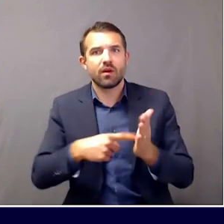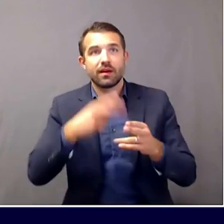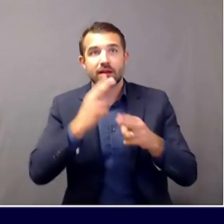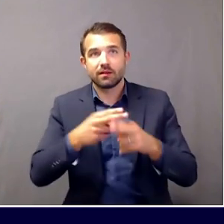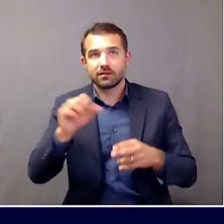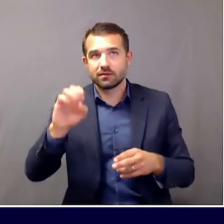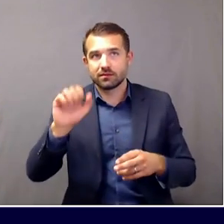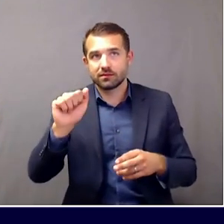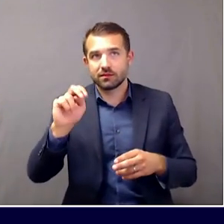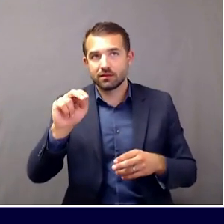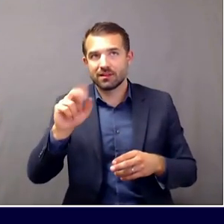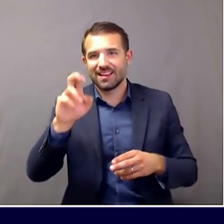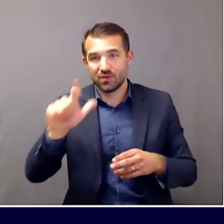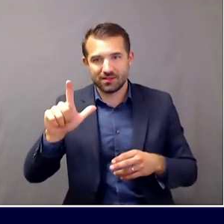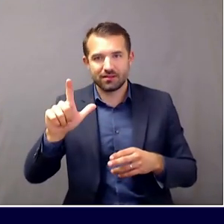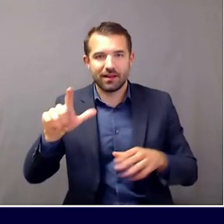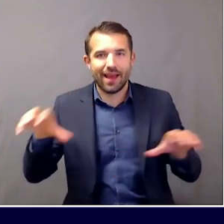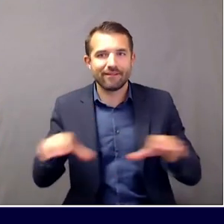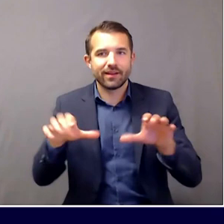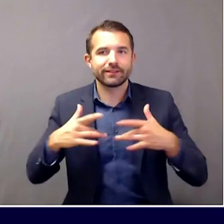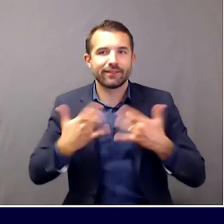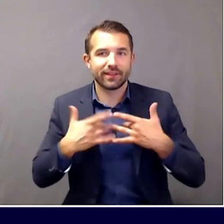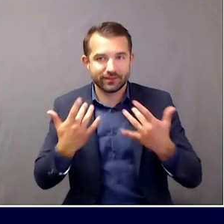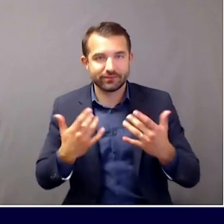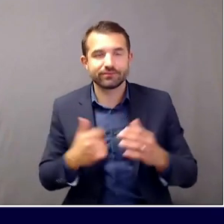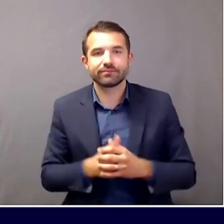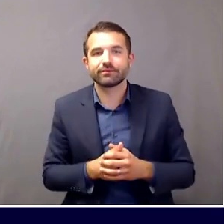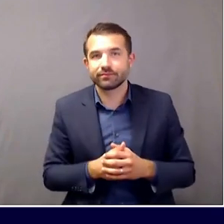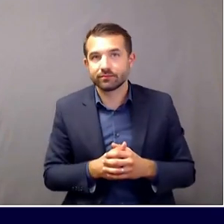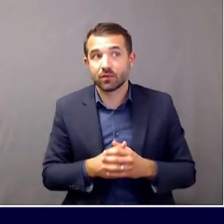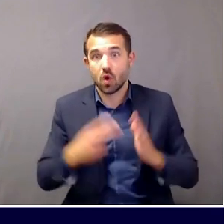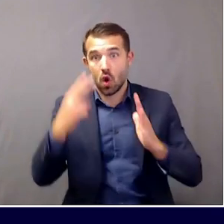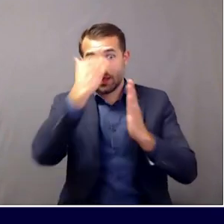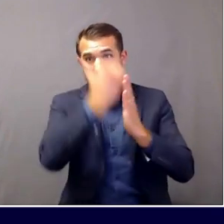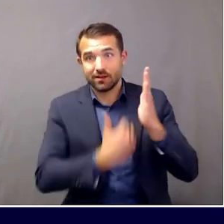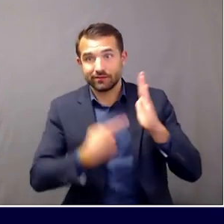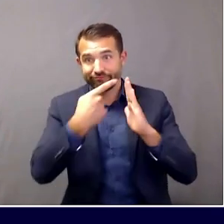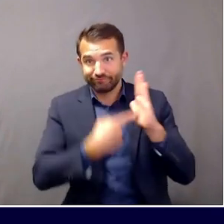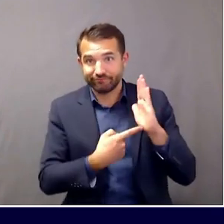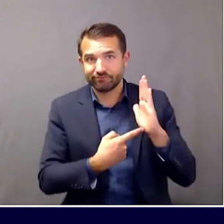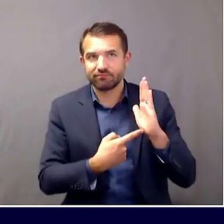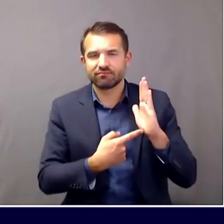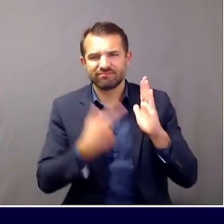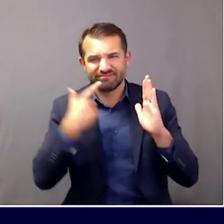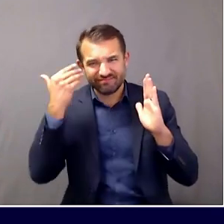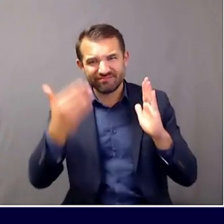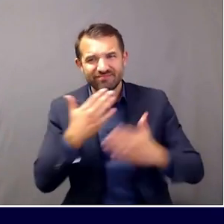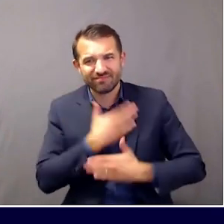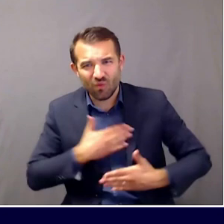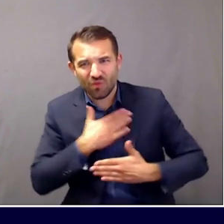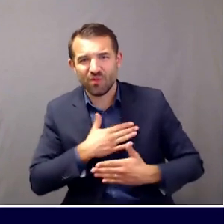Maine, we want people to be able to safely enjoy activities so long as we, again, put those guardrails in around